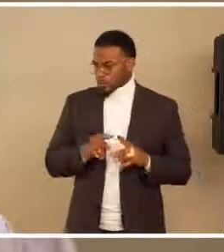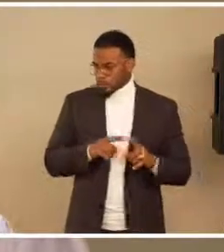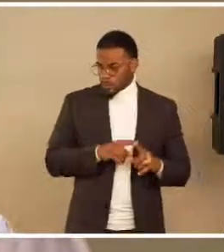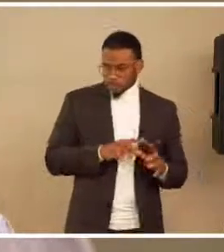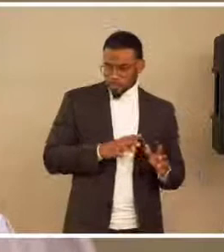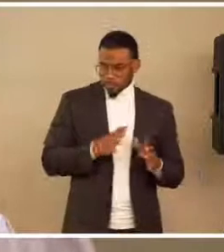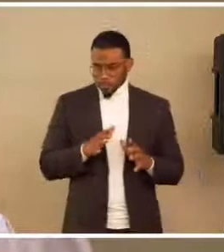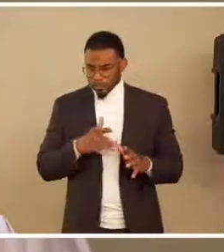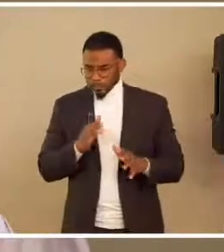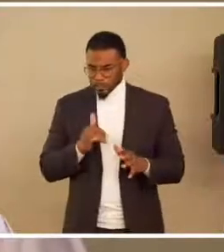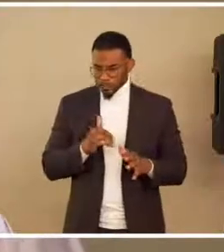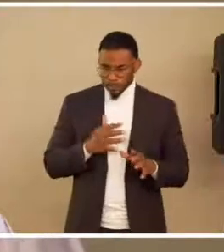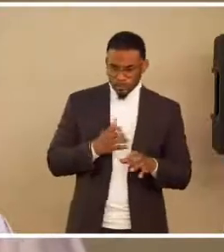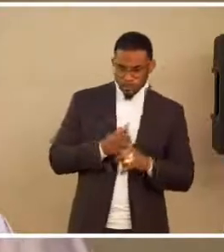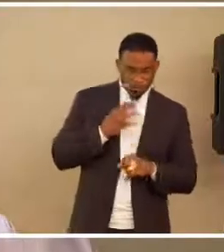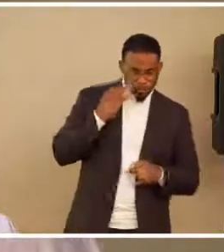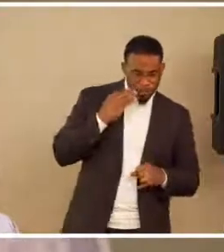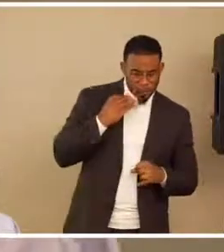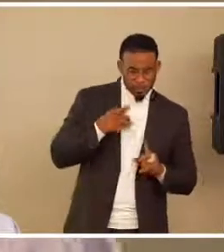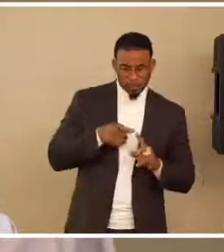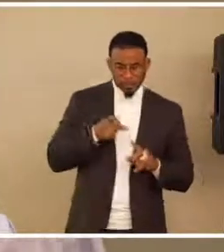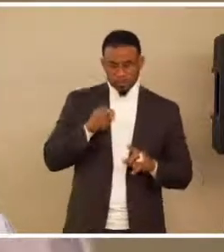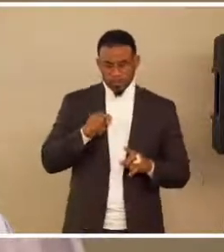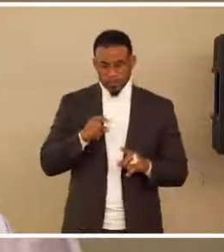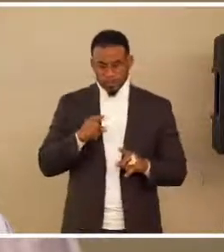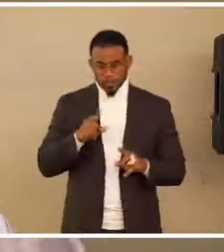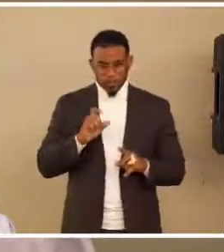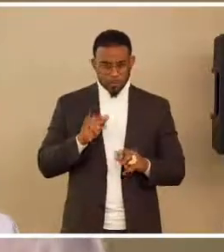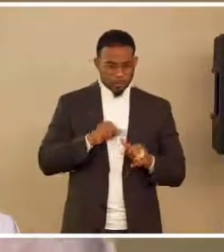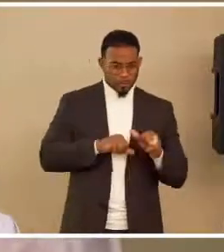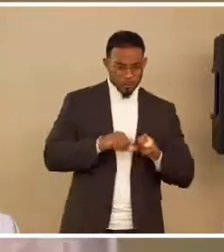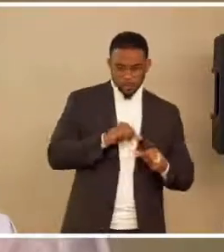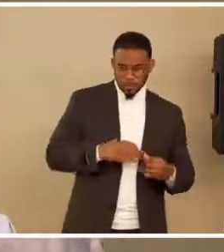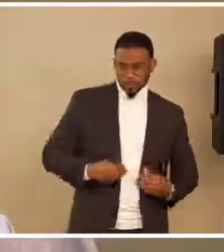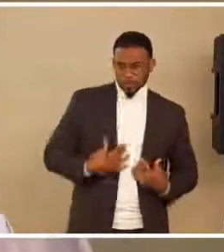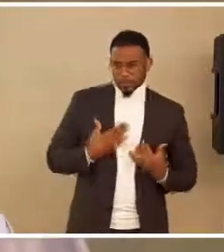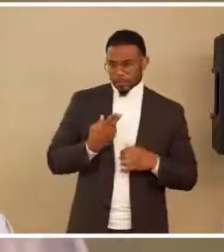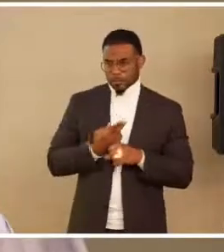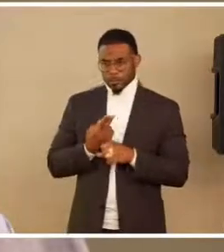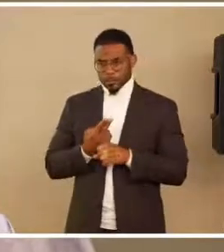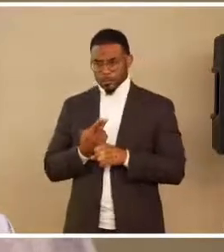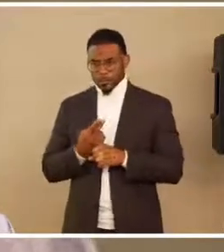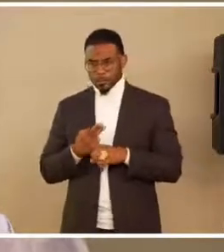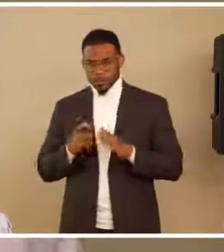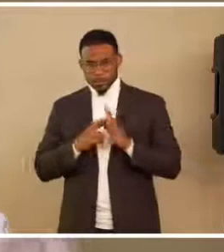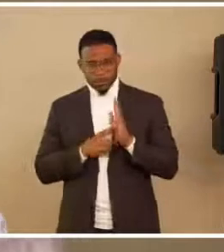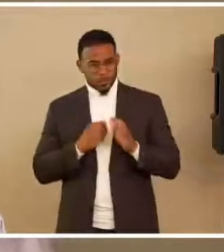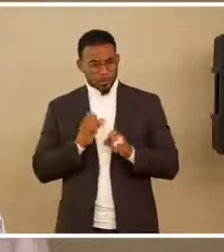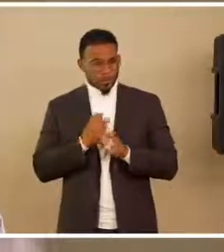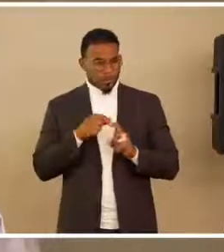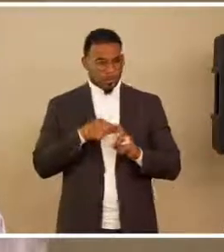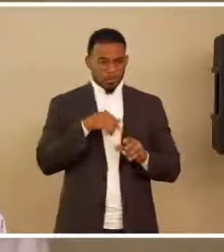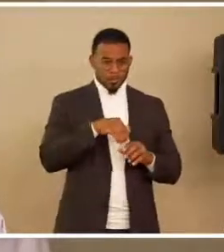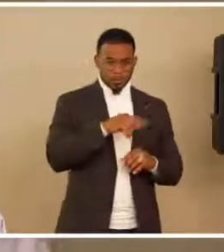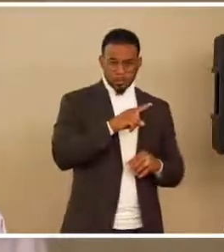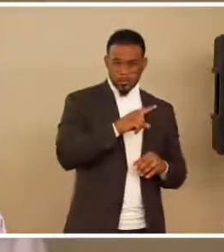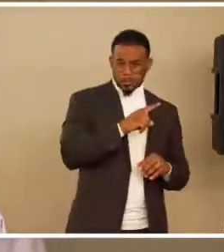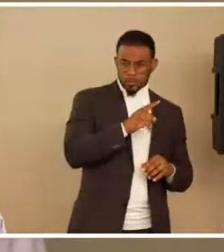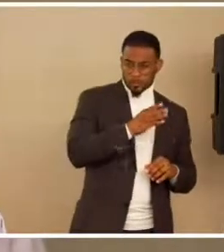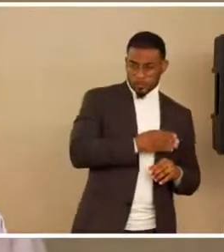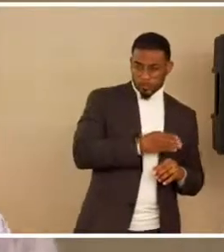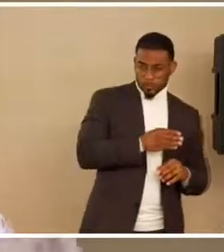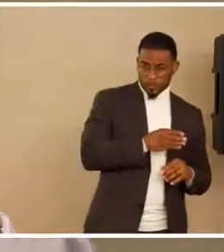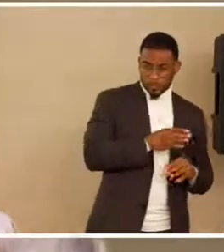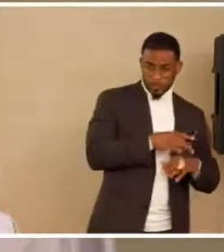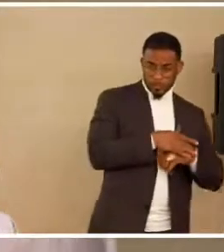also, like, I think that getting inspirations from one another, and also using the rooms that are made in, you know, one side of